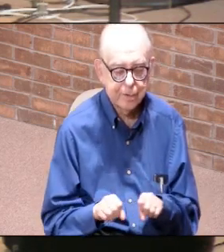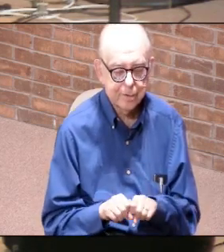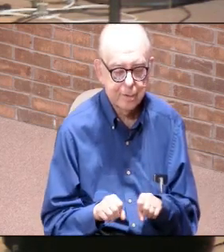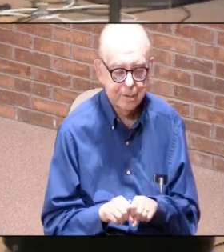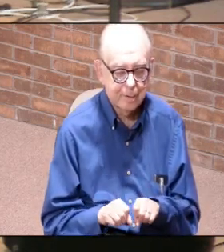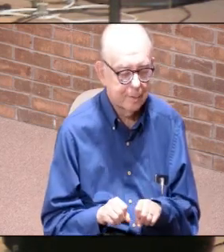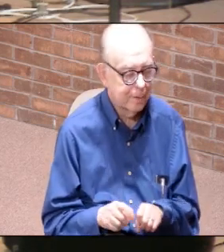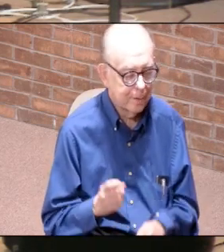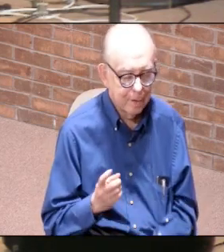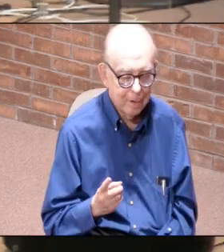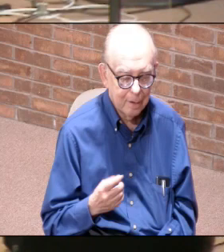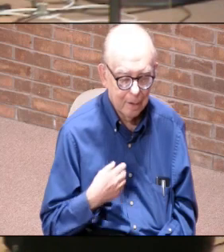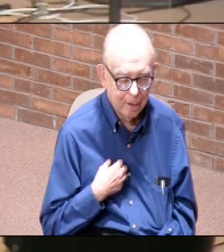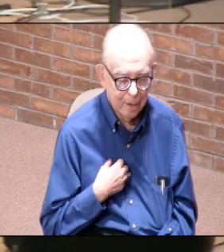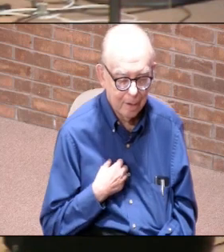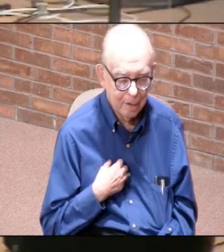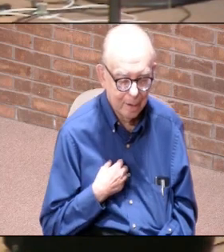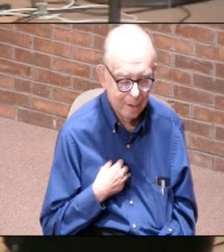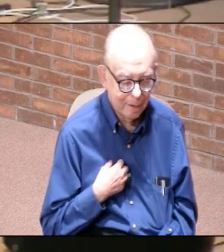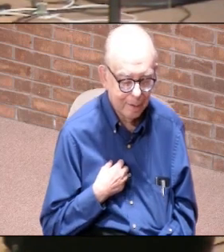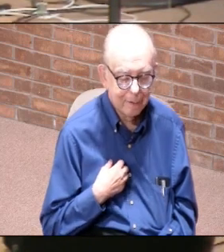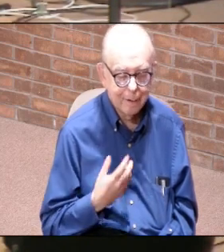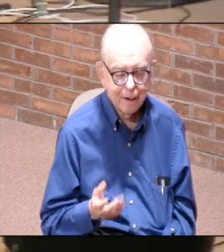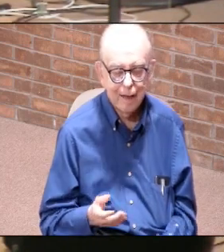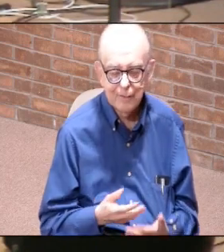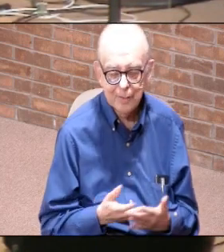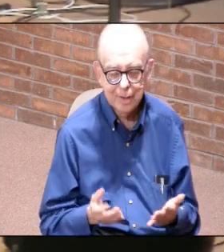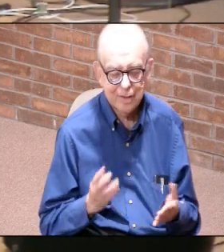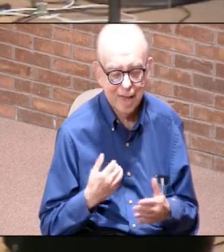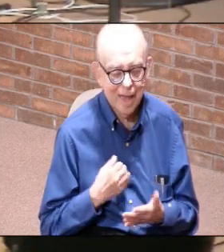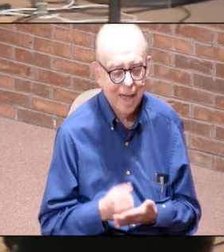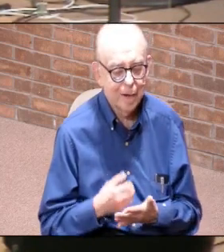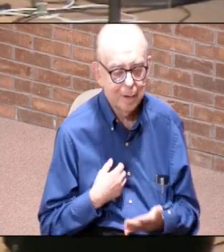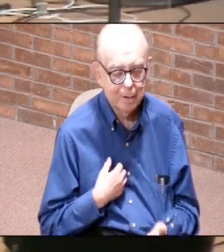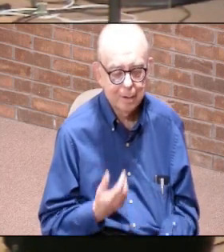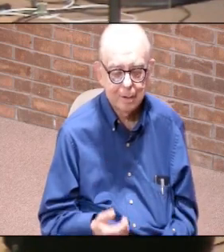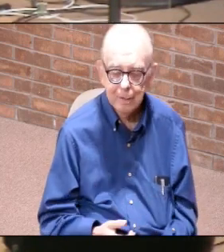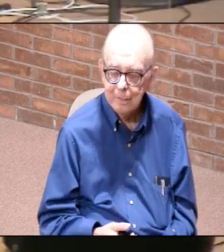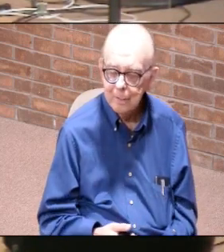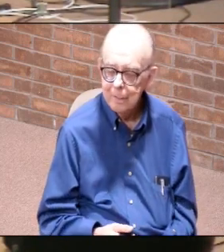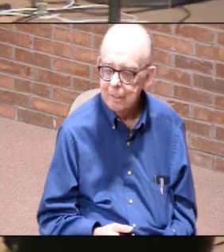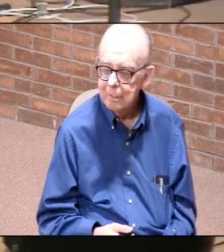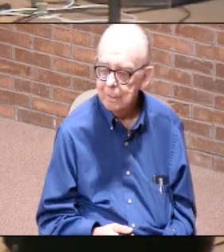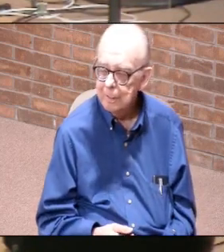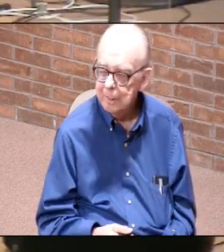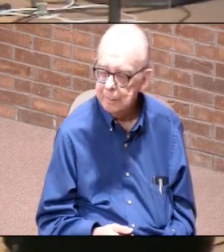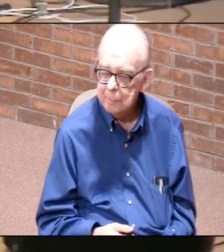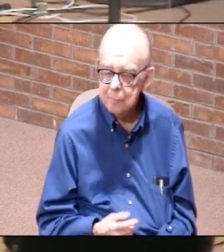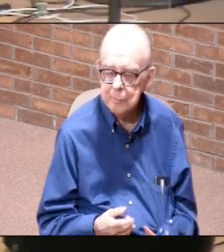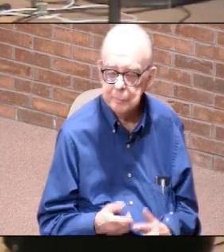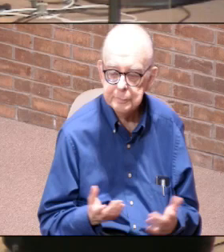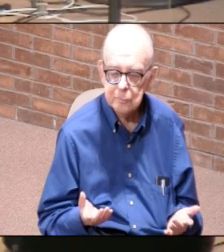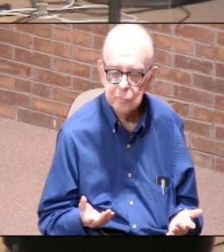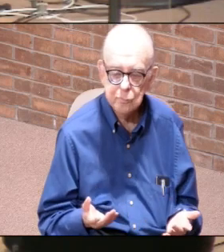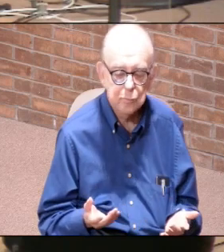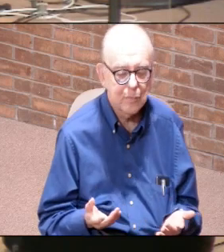They don't understand that I have a shoehorn. You know, slip that sucker in. And didn't tie them. They came that way. Some